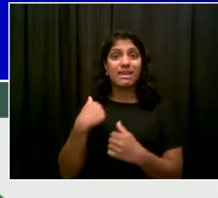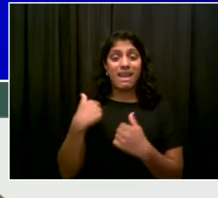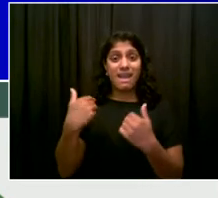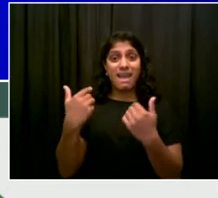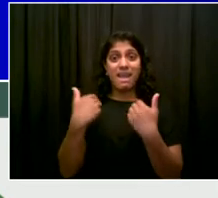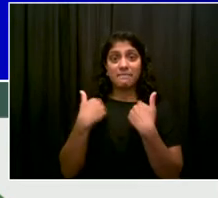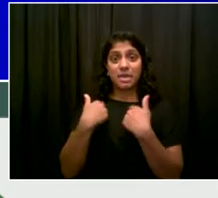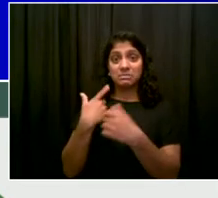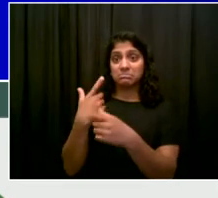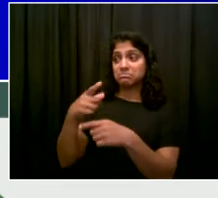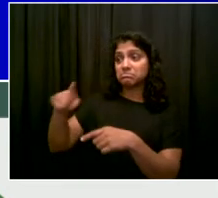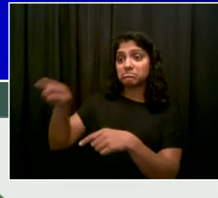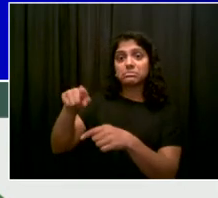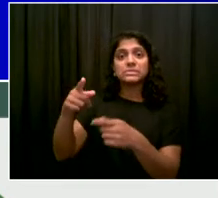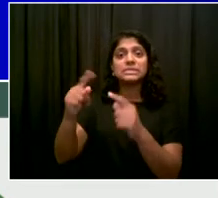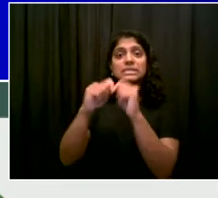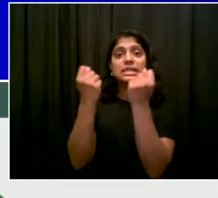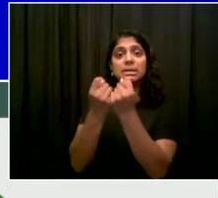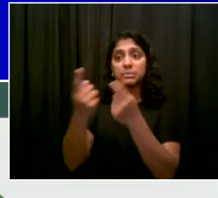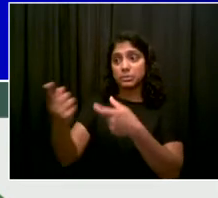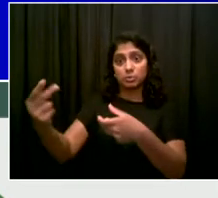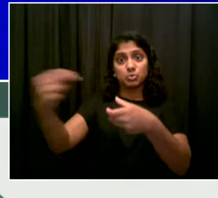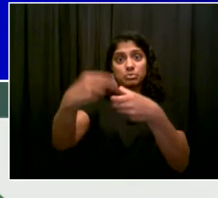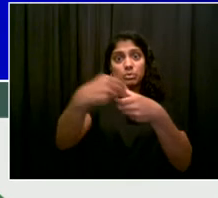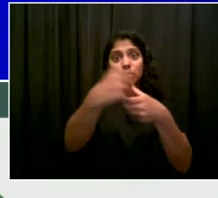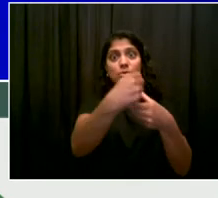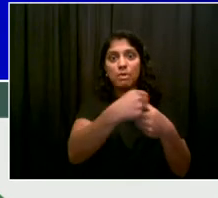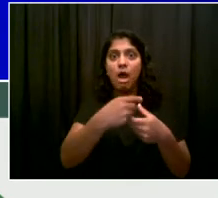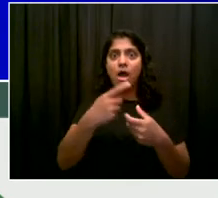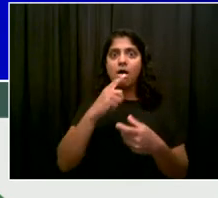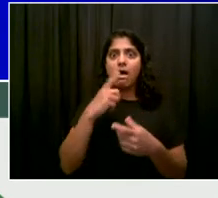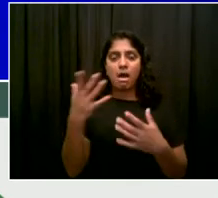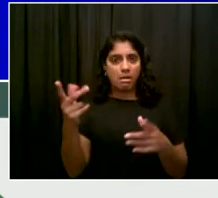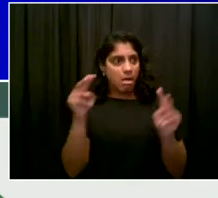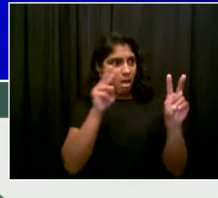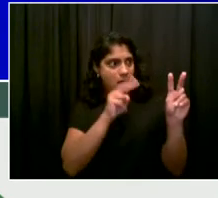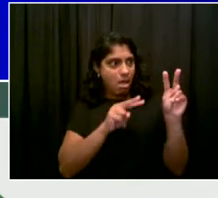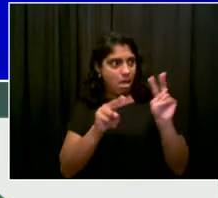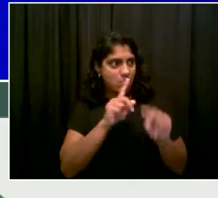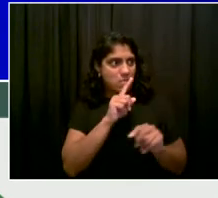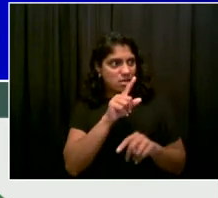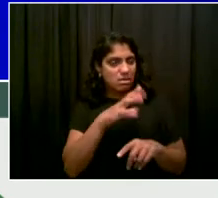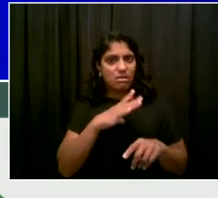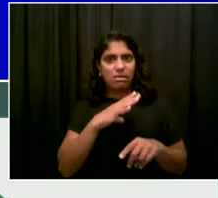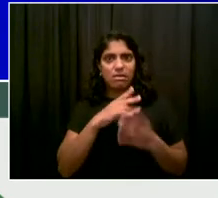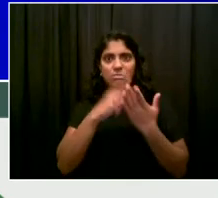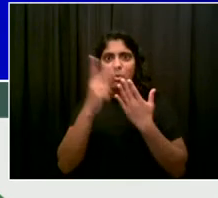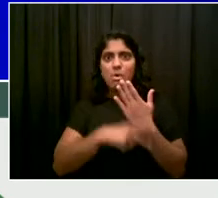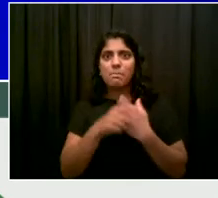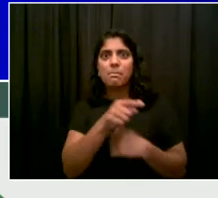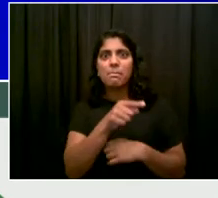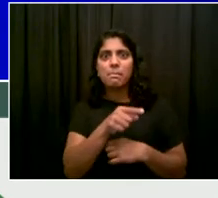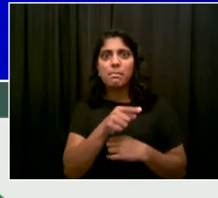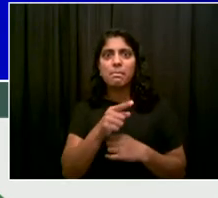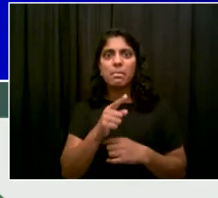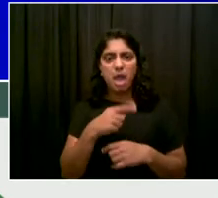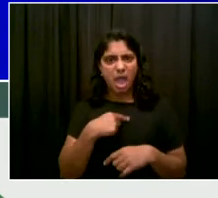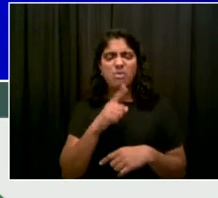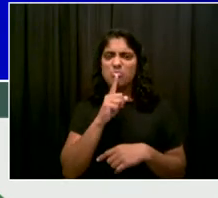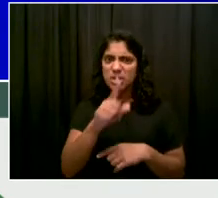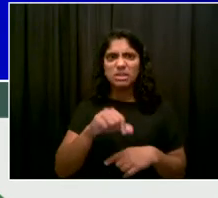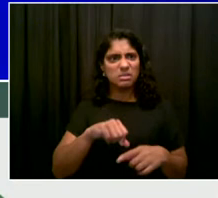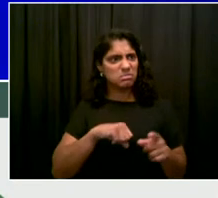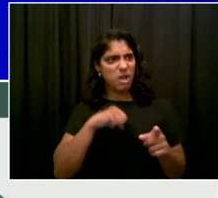they took in the work, the thank yous they were getting from community members, the impact they were making. We have a new approach now. I love this name. These are